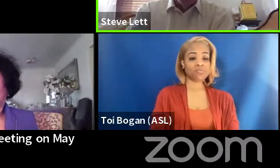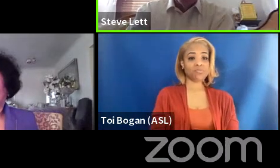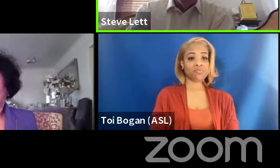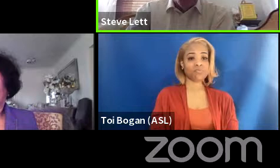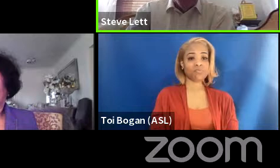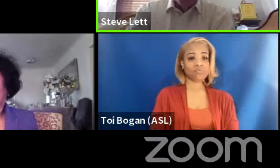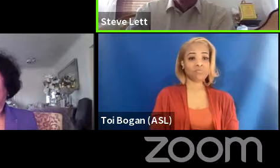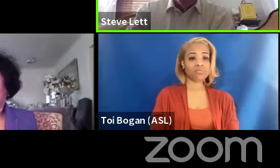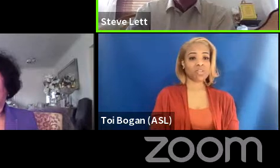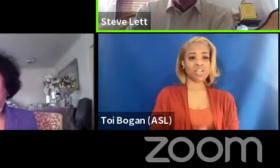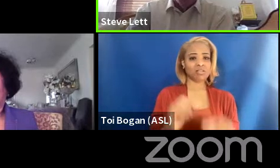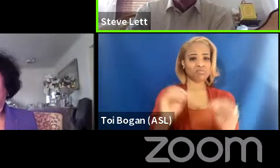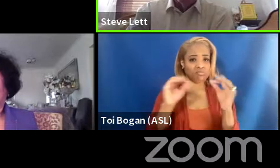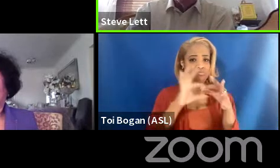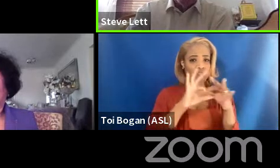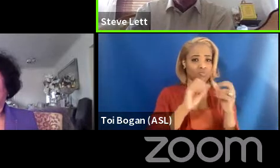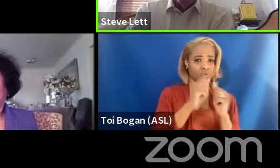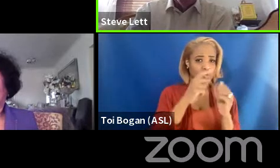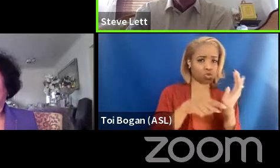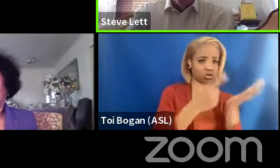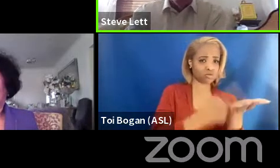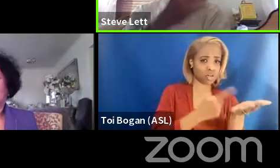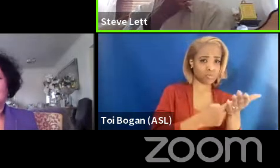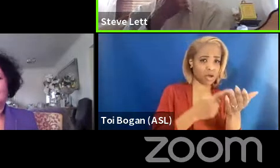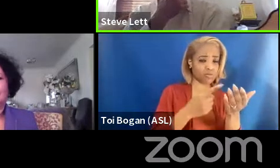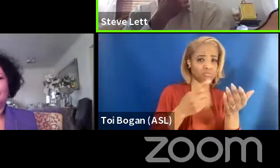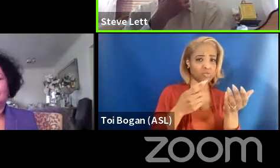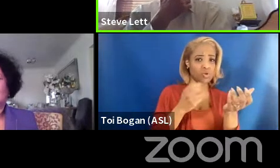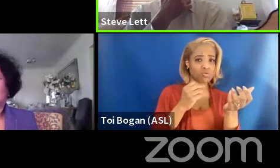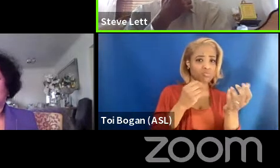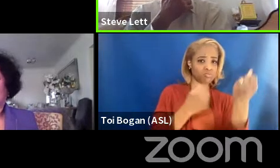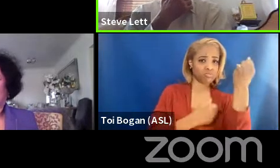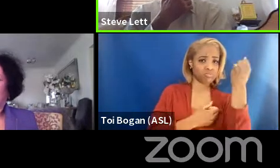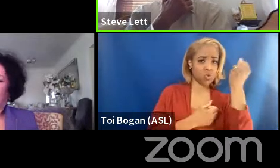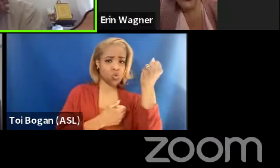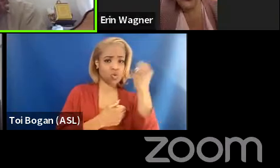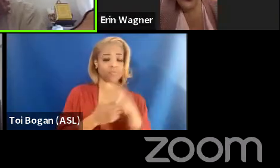That doesn't have anything to do with what you're talking about. Come back to me. Okay.